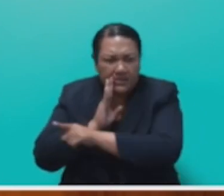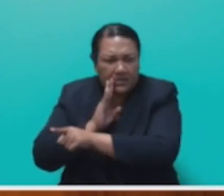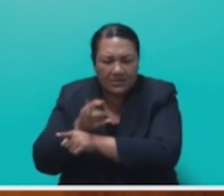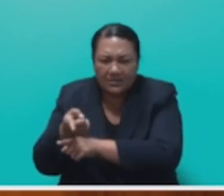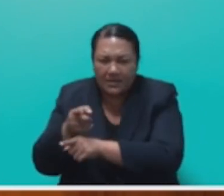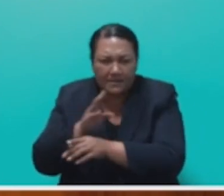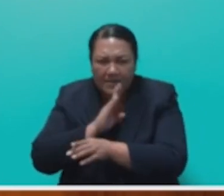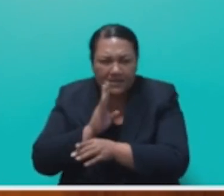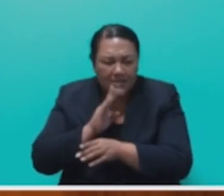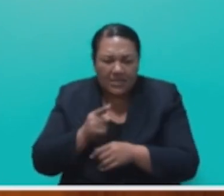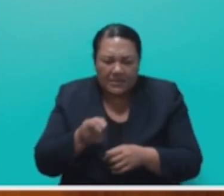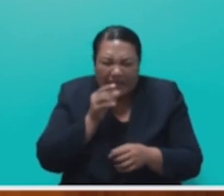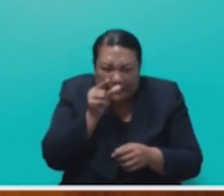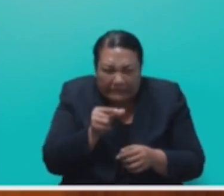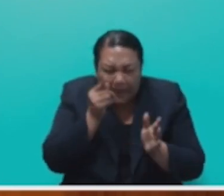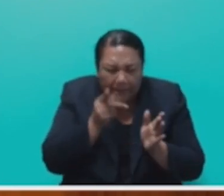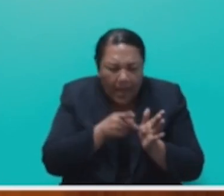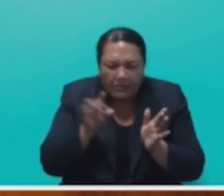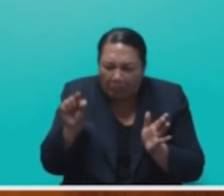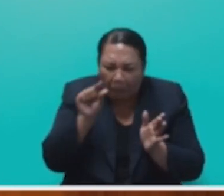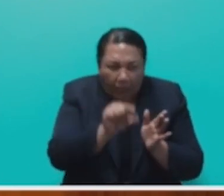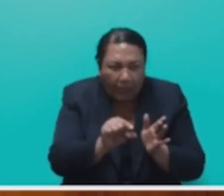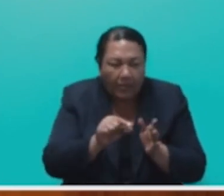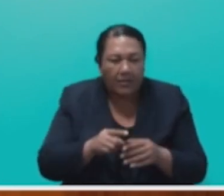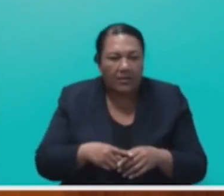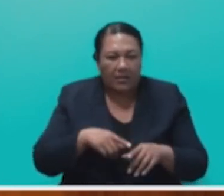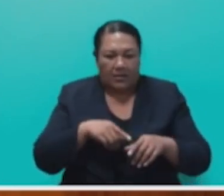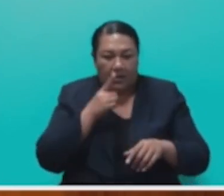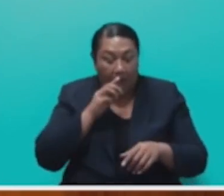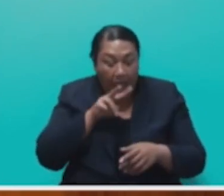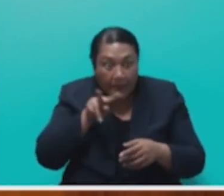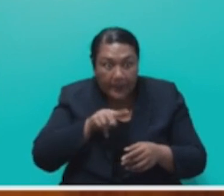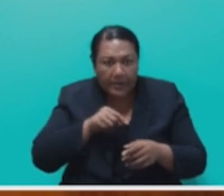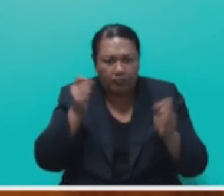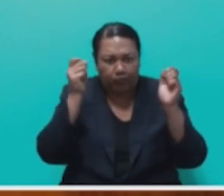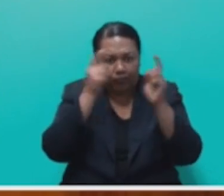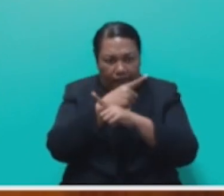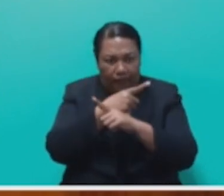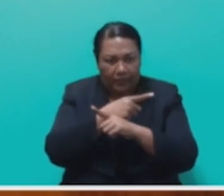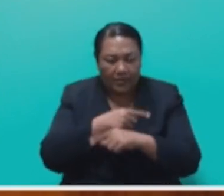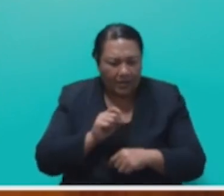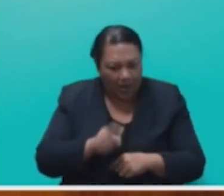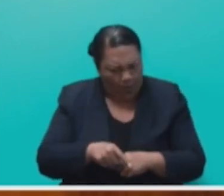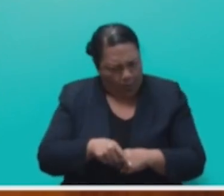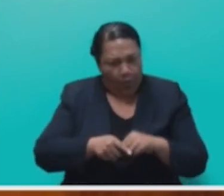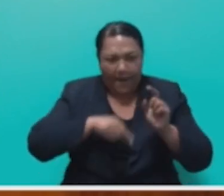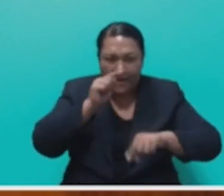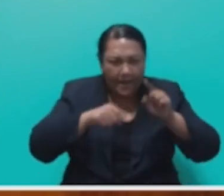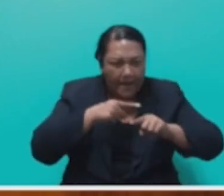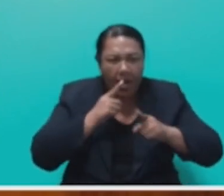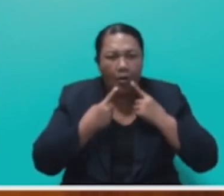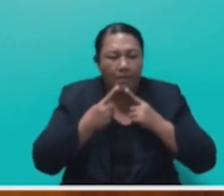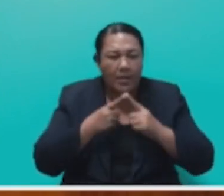countries like Finland and New Zealand are often cited as examples of countries with high levels of transparency and accountability. On the other hand,